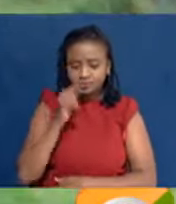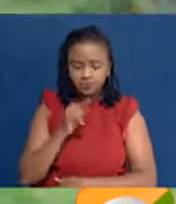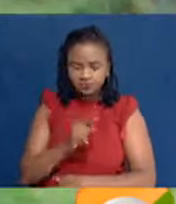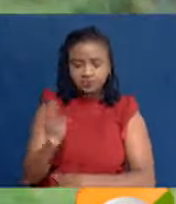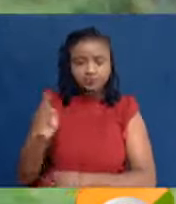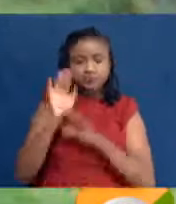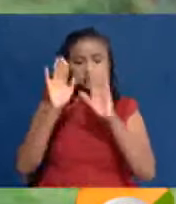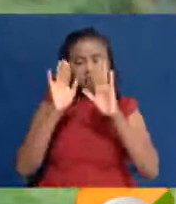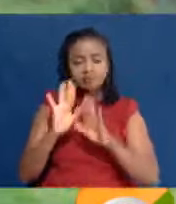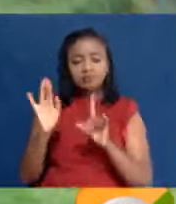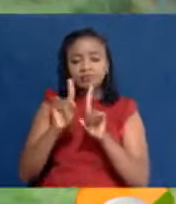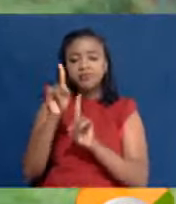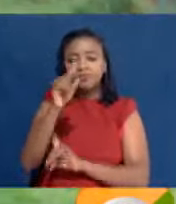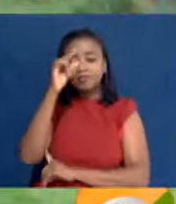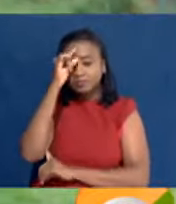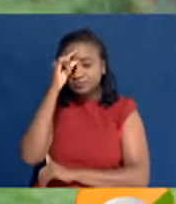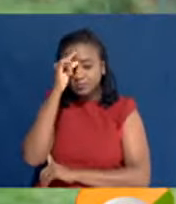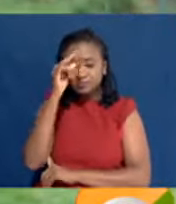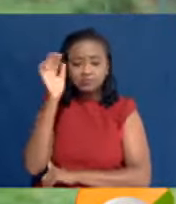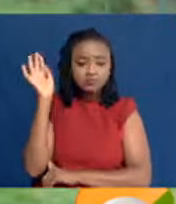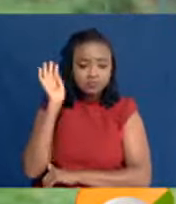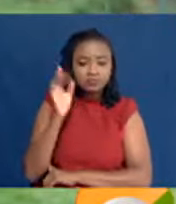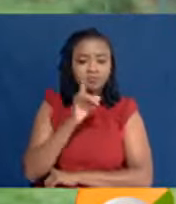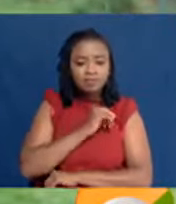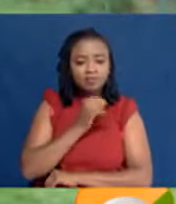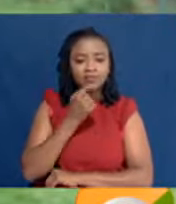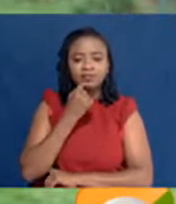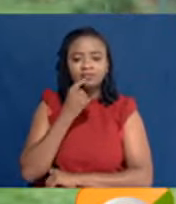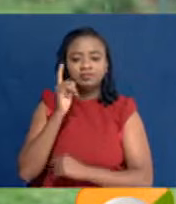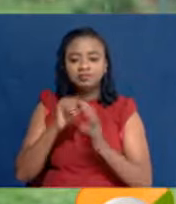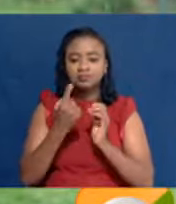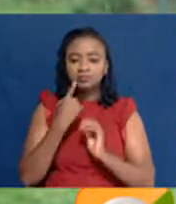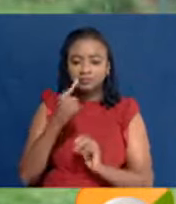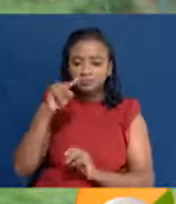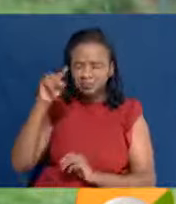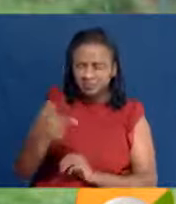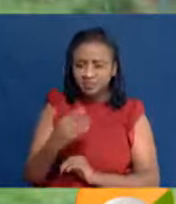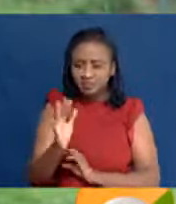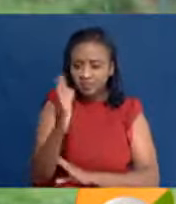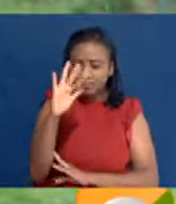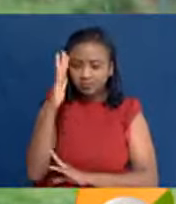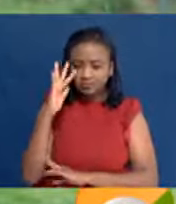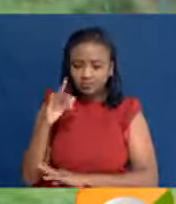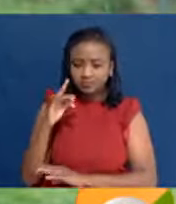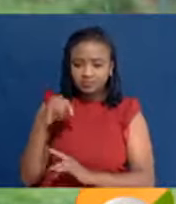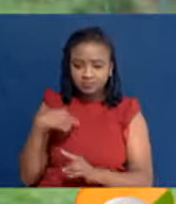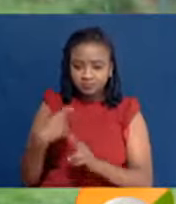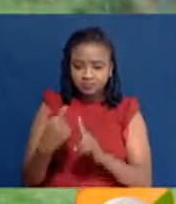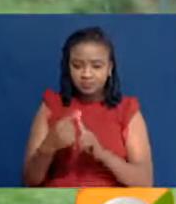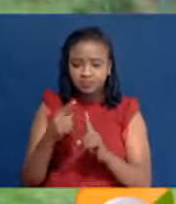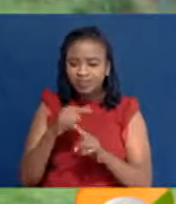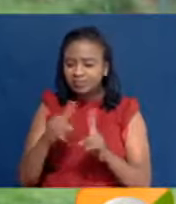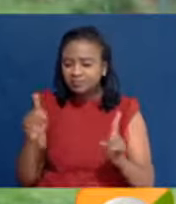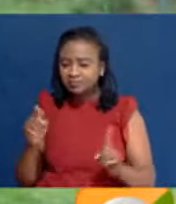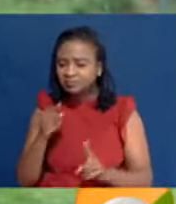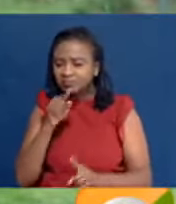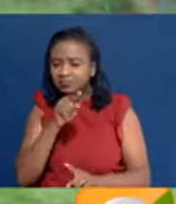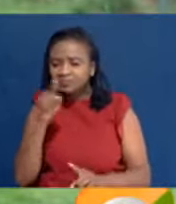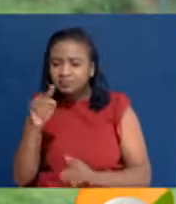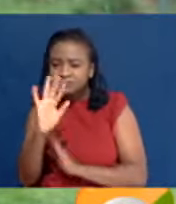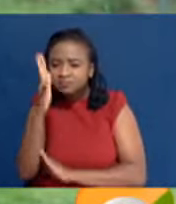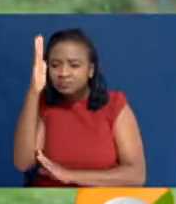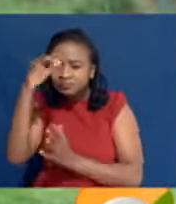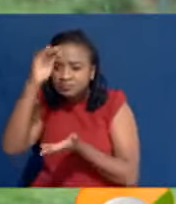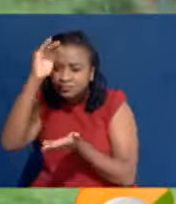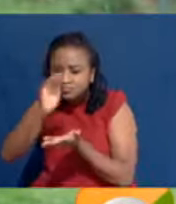the time. Government wants to plant 100,000 trees. Where are those seedlings? We don't know. So getting young people and entrepreneurs